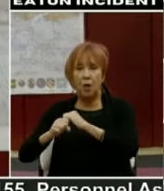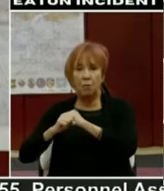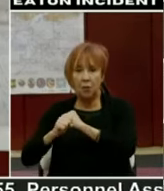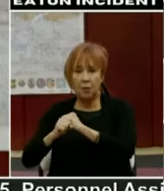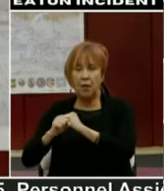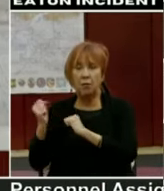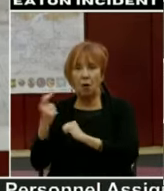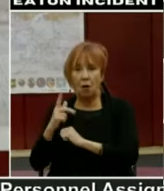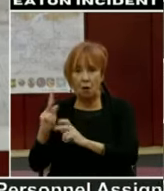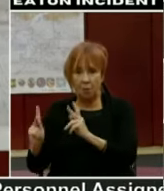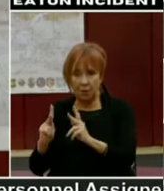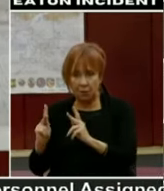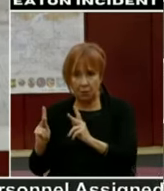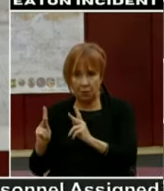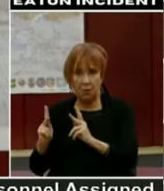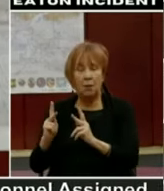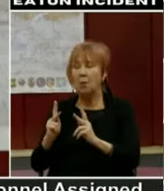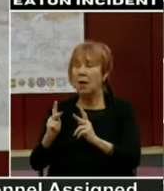apply equally to everyone.